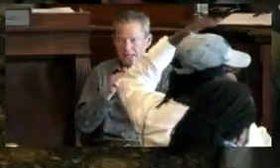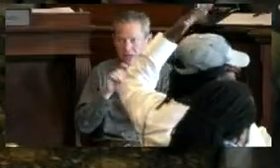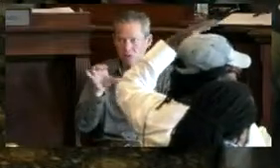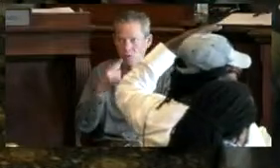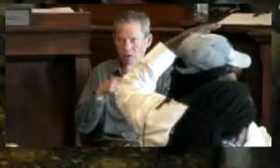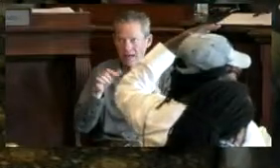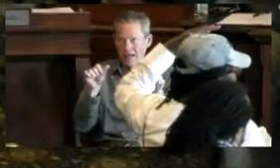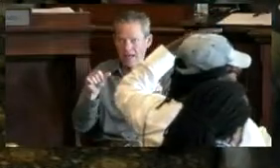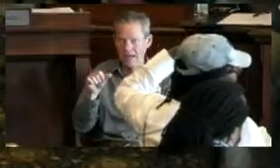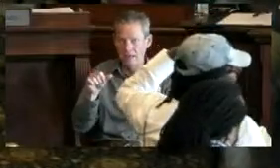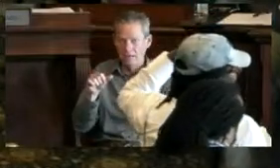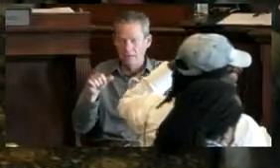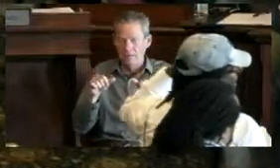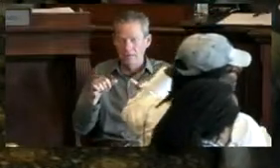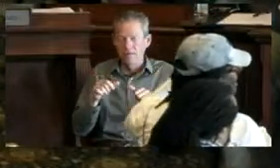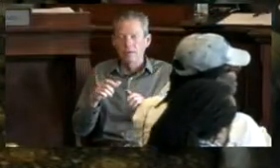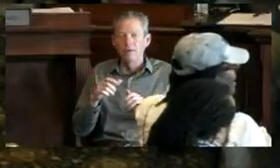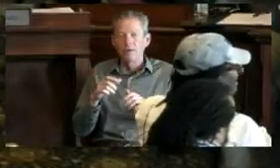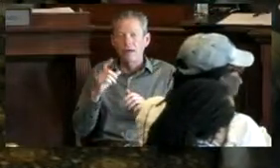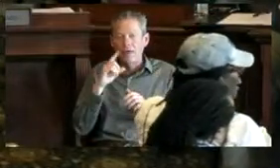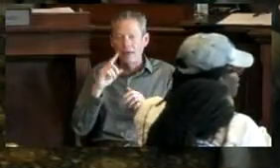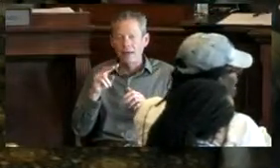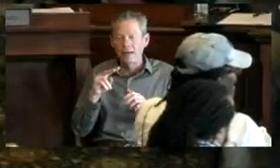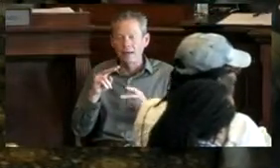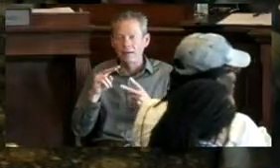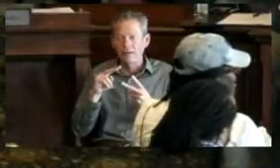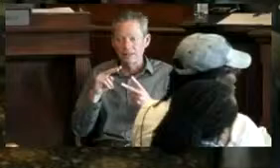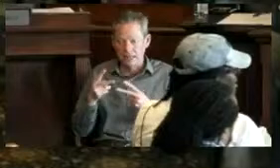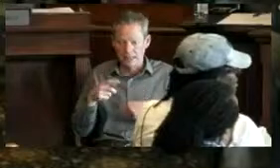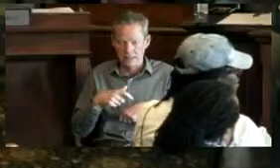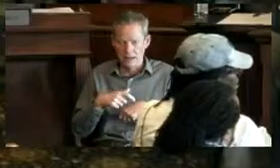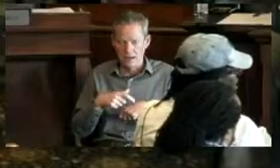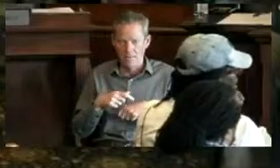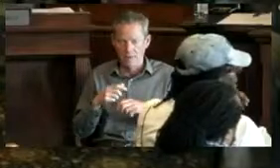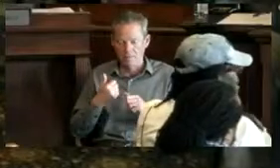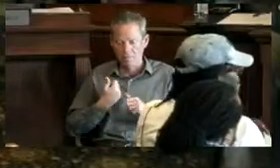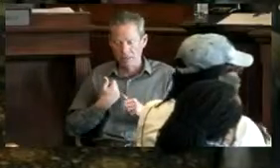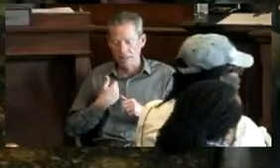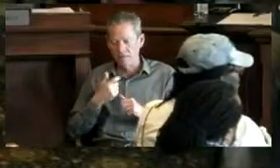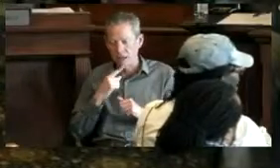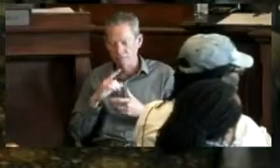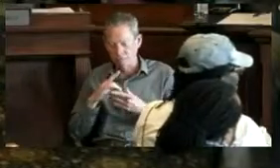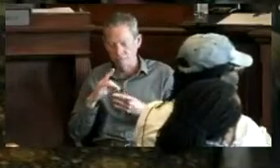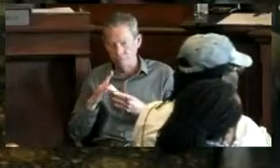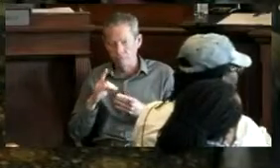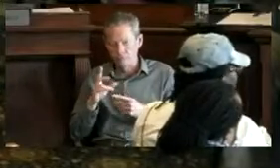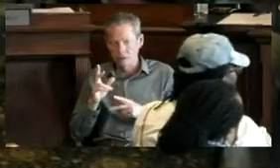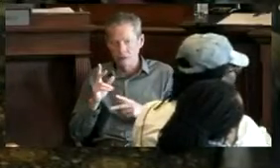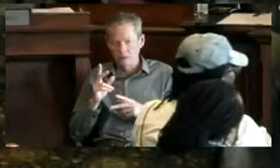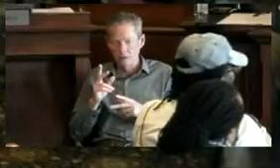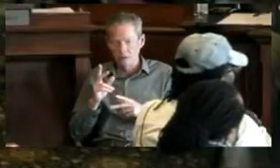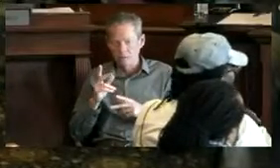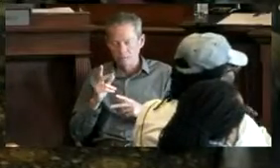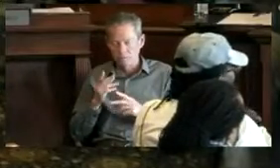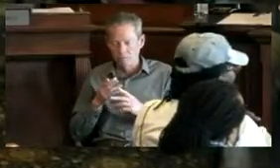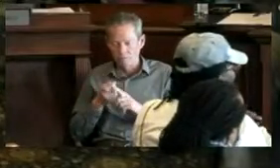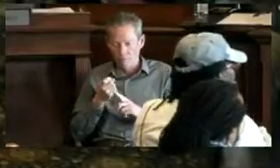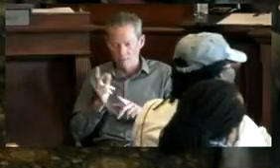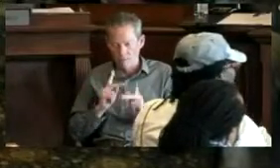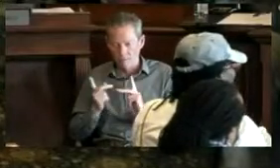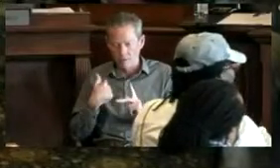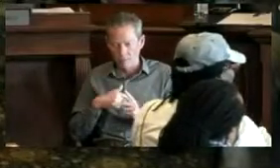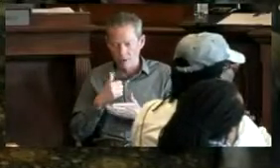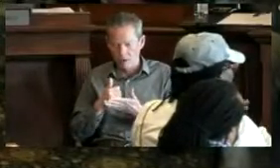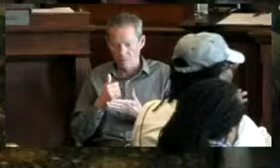can. They're navigating that. I think the second round, and I can attest through the people we're directly helping, out